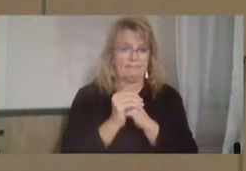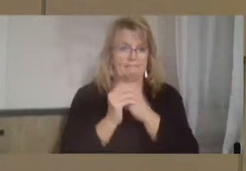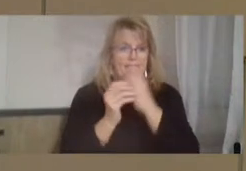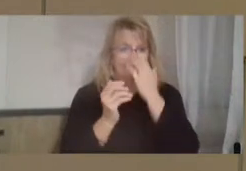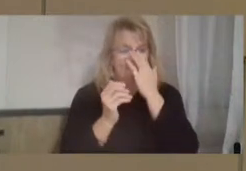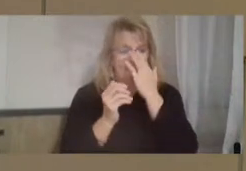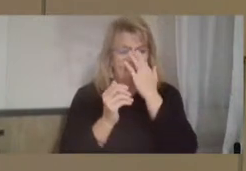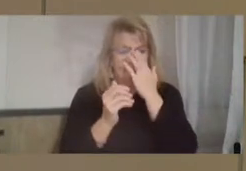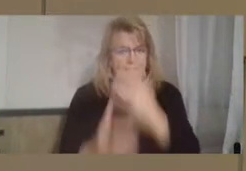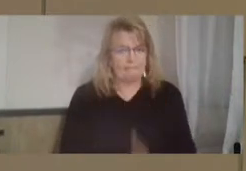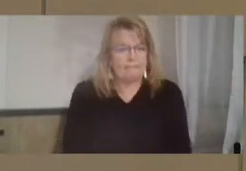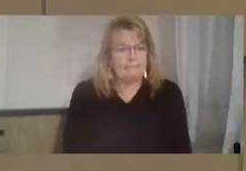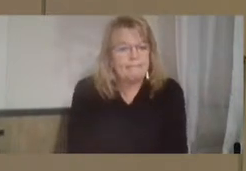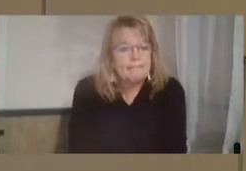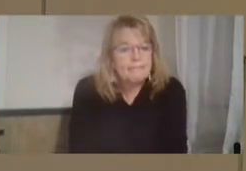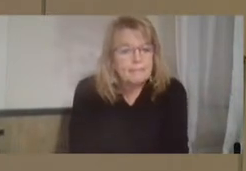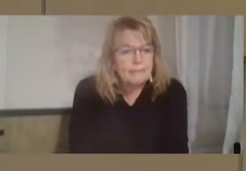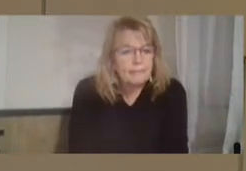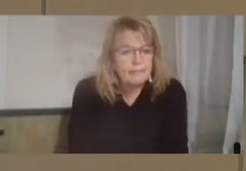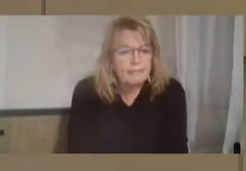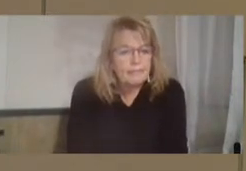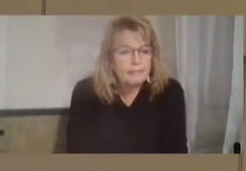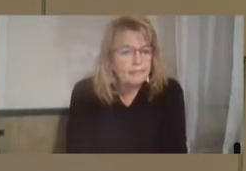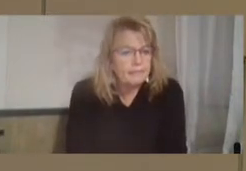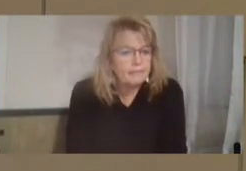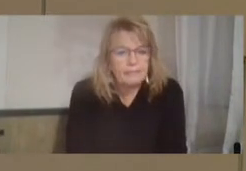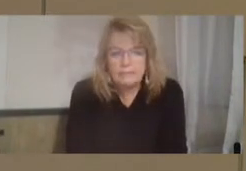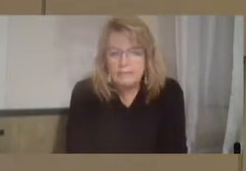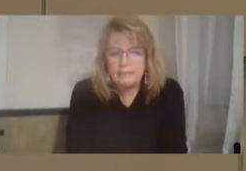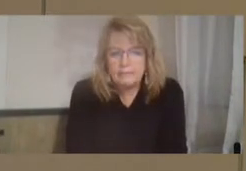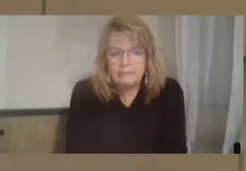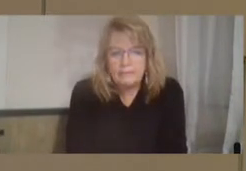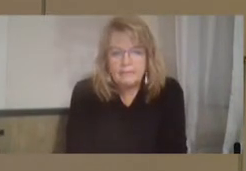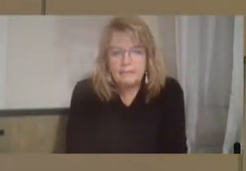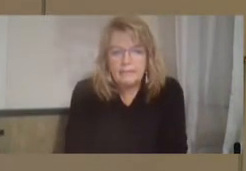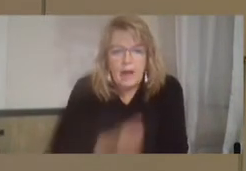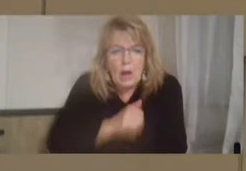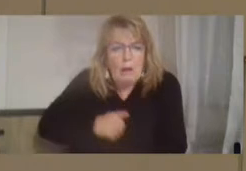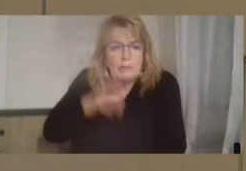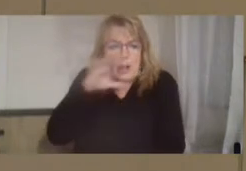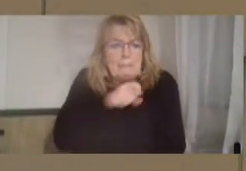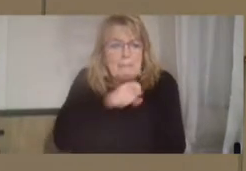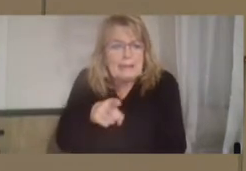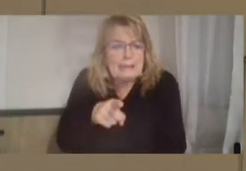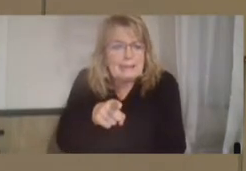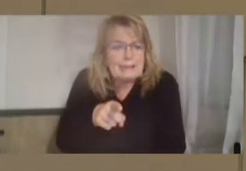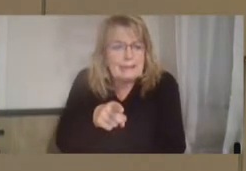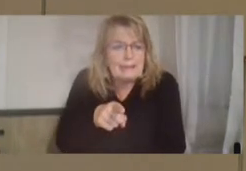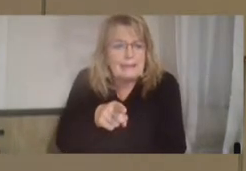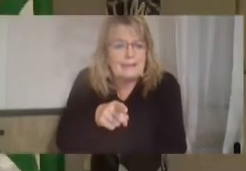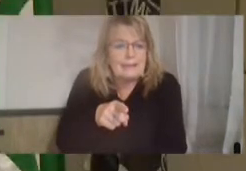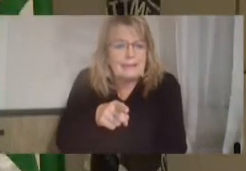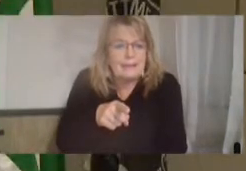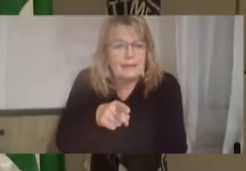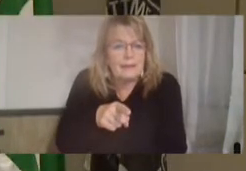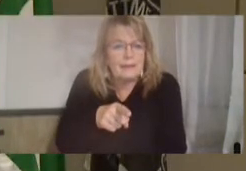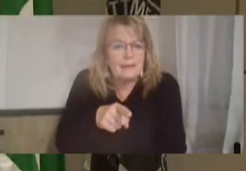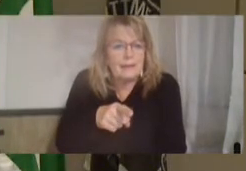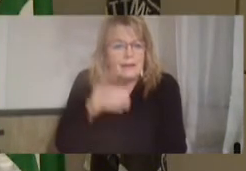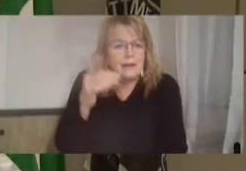me, Mr. Jones. Point of order. Oh, Ms. Watlington, I'm sorry. I was your swing. I just want, while you were